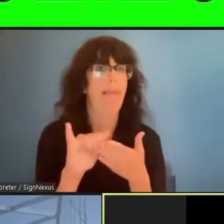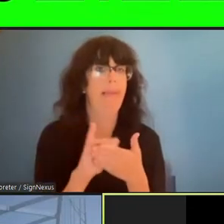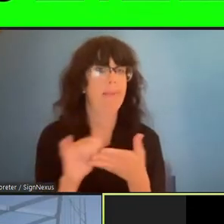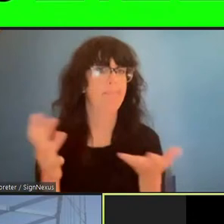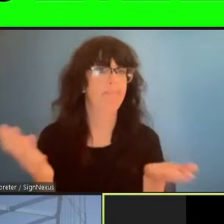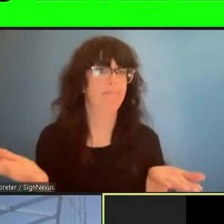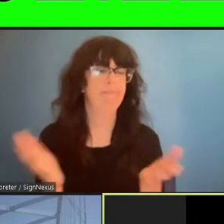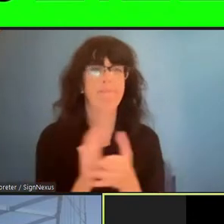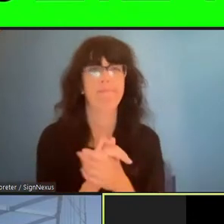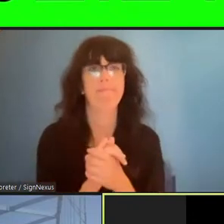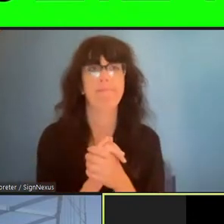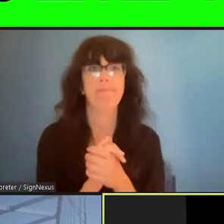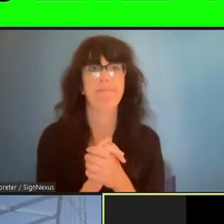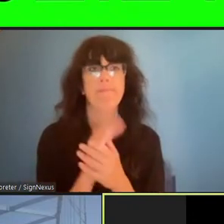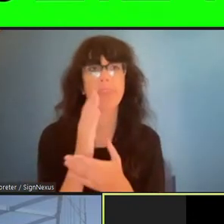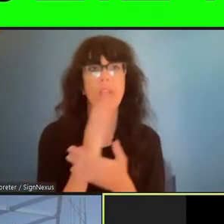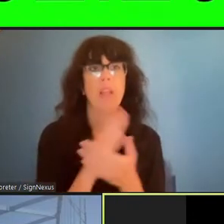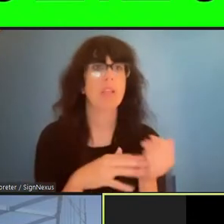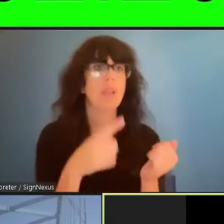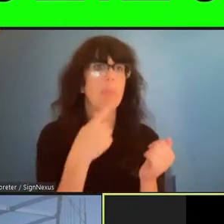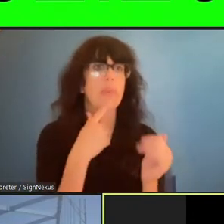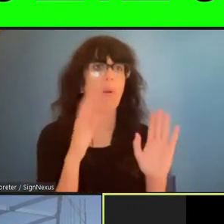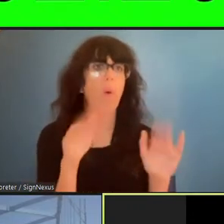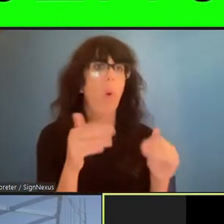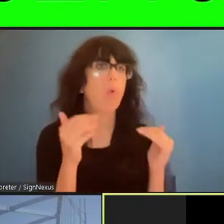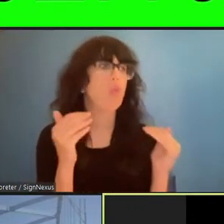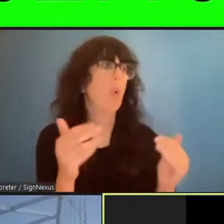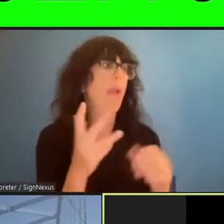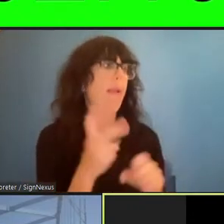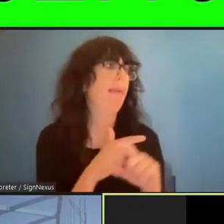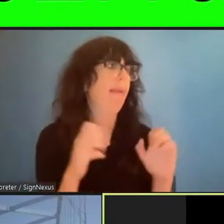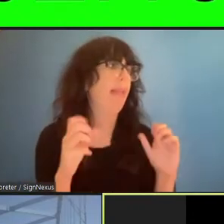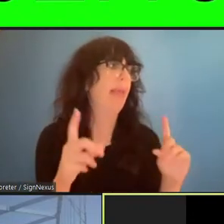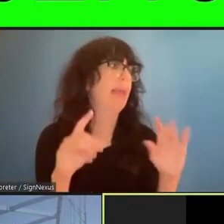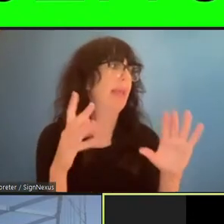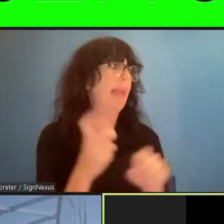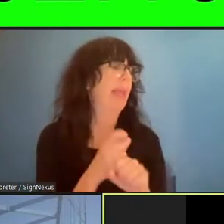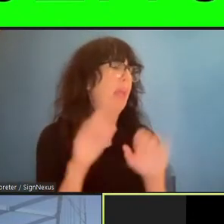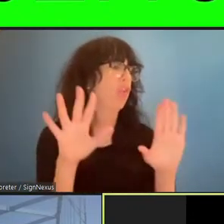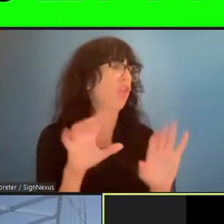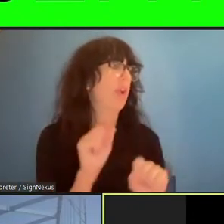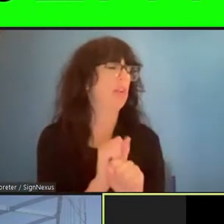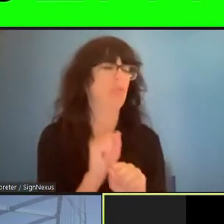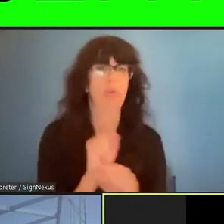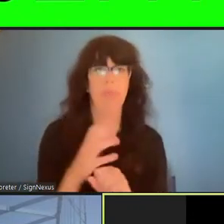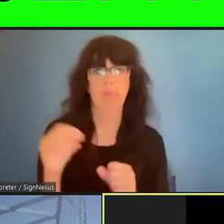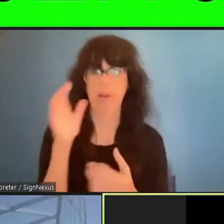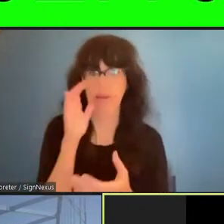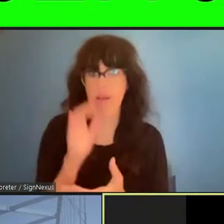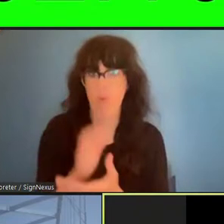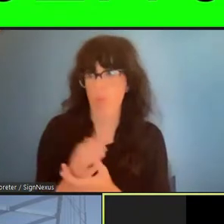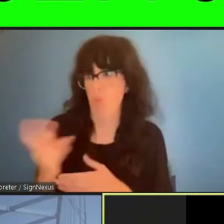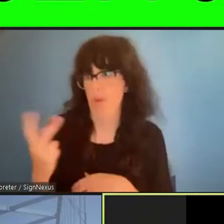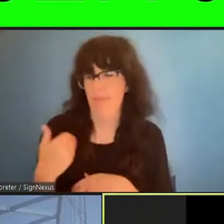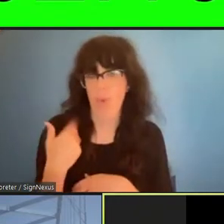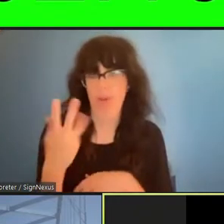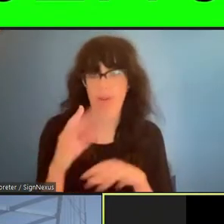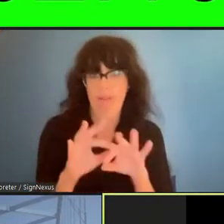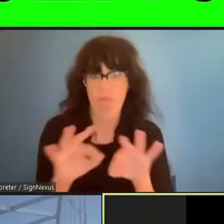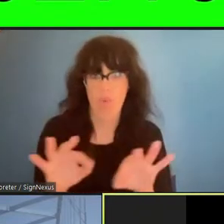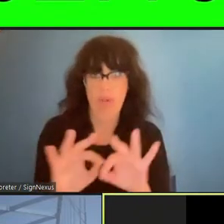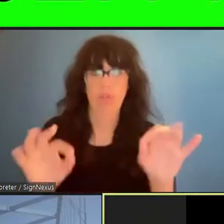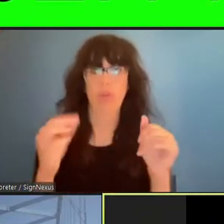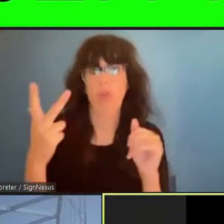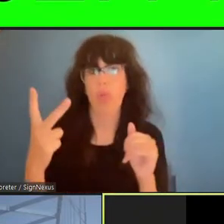and some may believe why don't you just you know get an education and get a great job but between my wife and i we have four degrees three bachelors and a